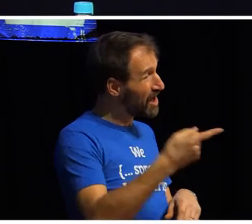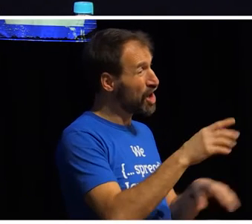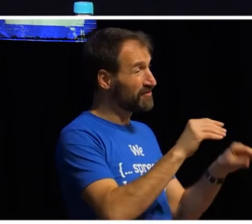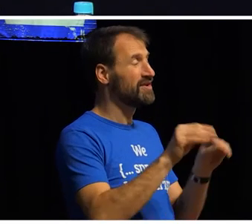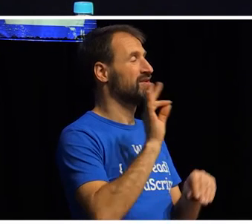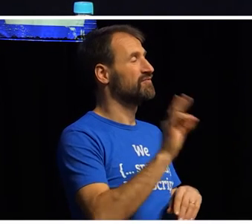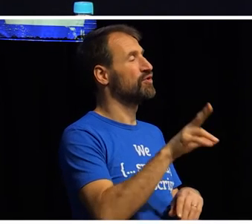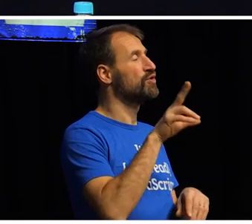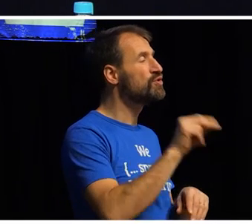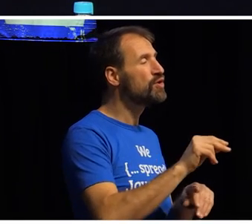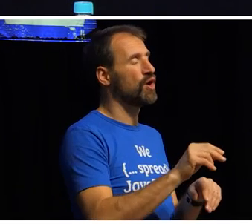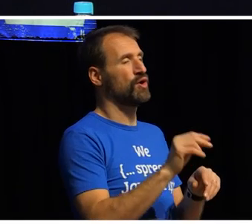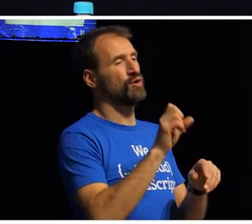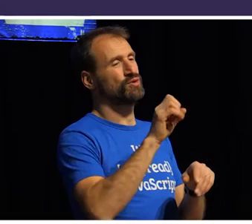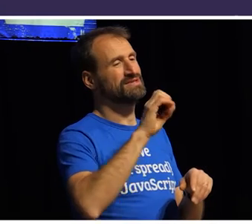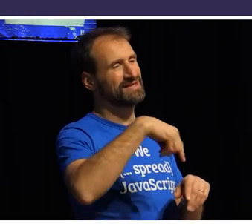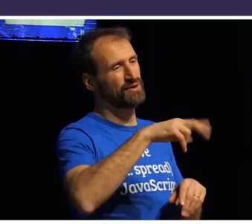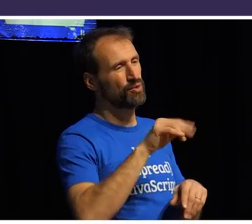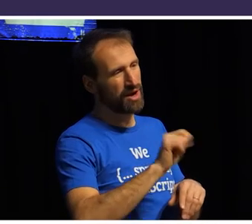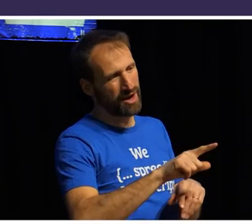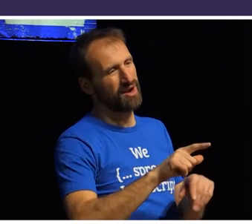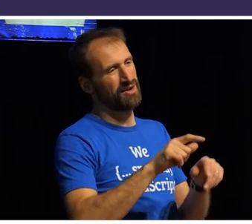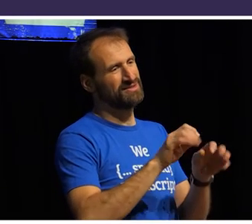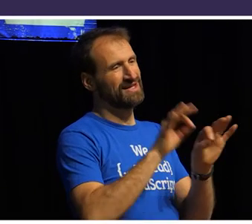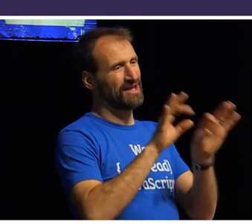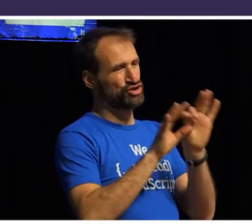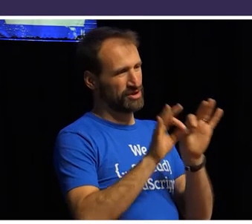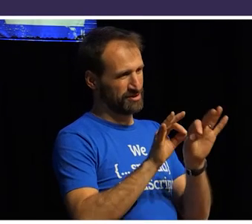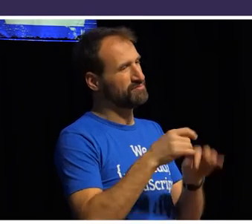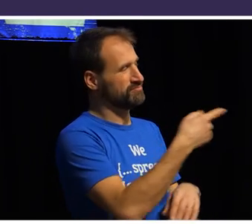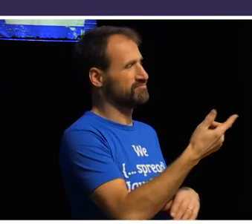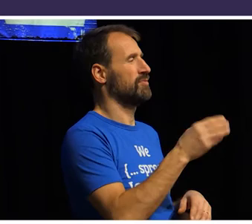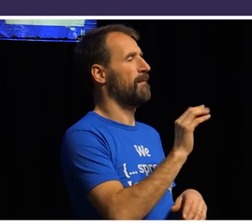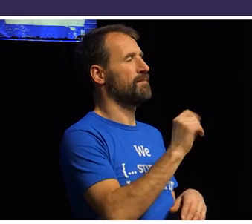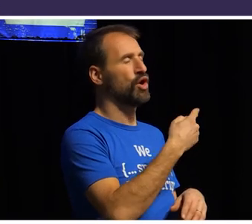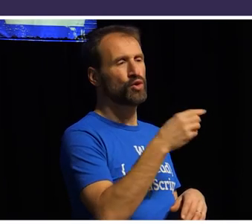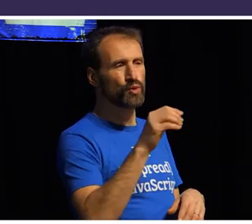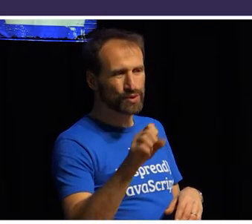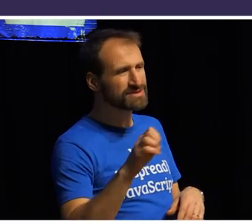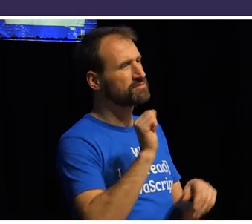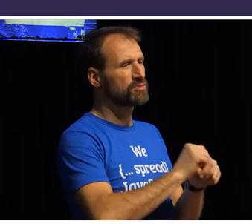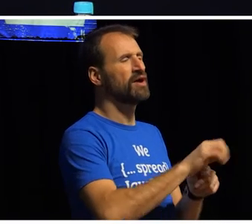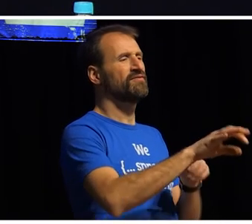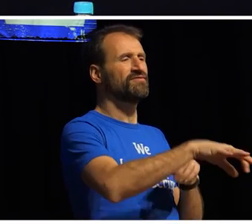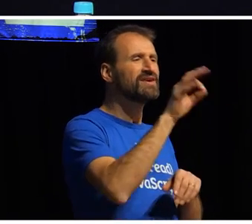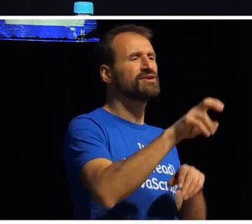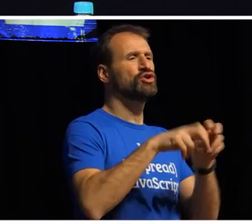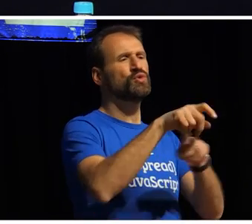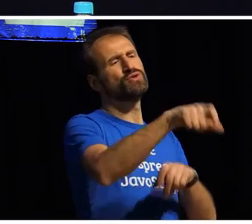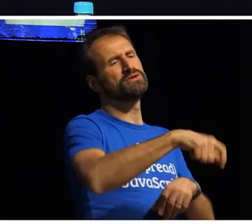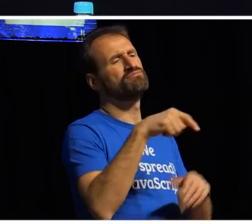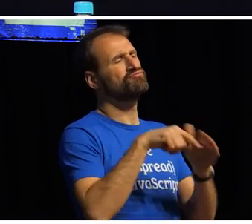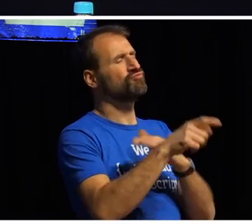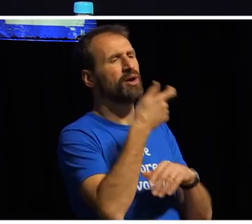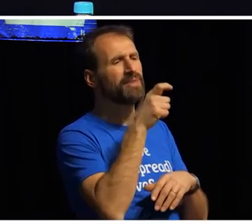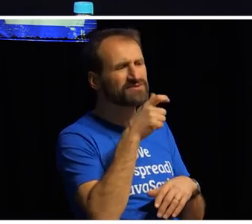and arrays but if you have something like this where you use Mongoose to find users by a username and a password and it's meant to be used like this where you have